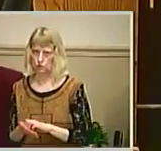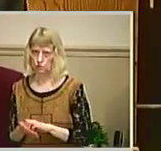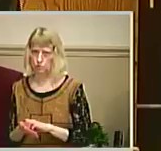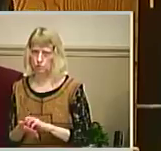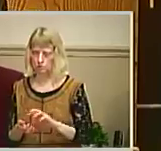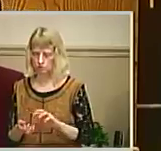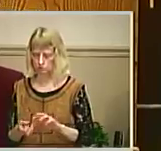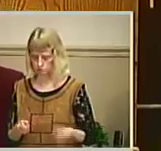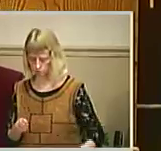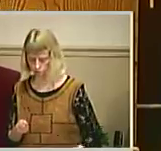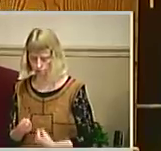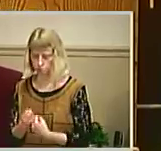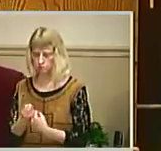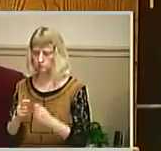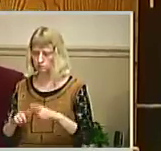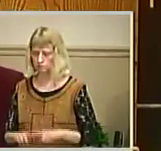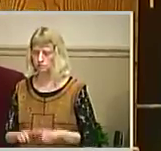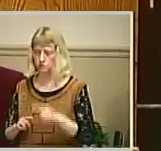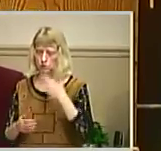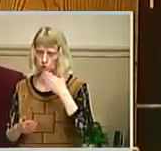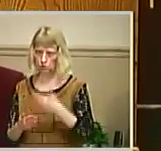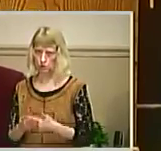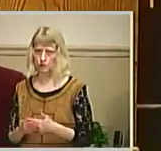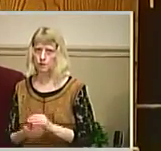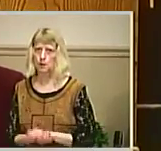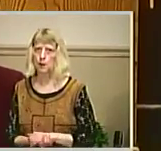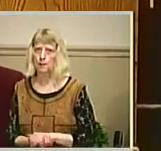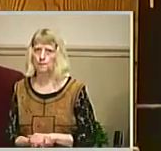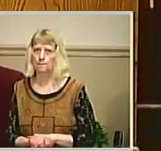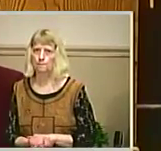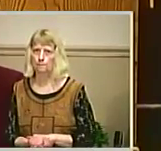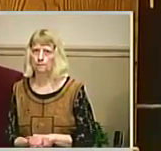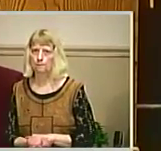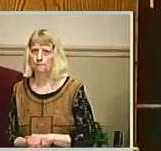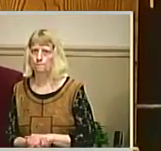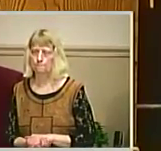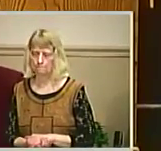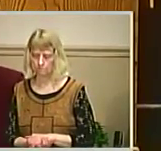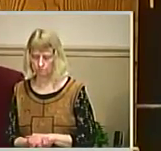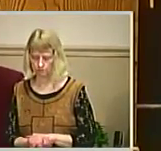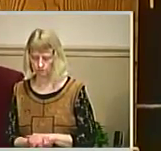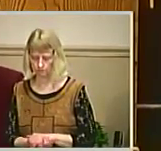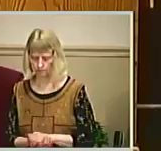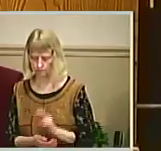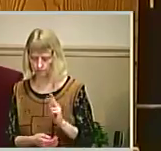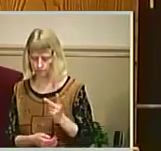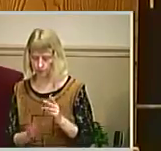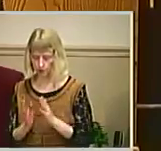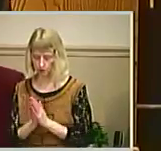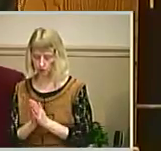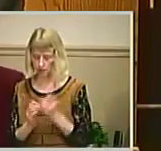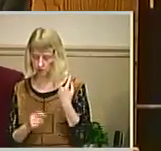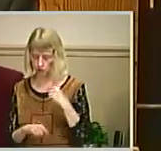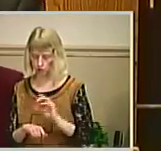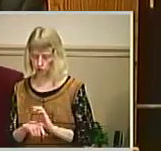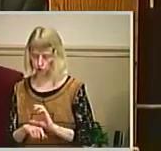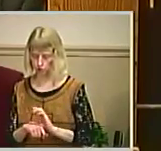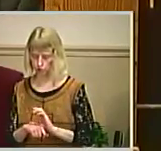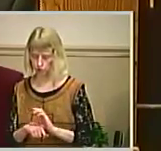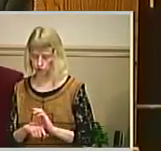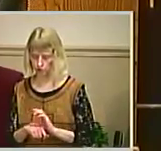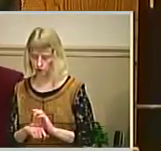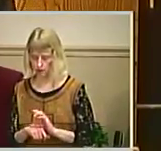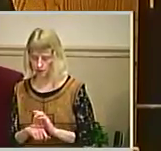and stand and support that which is good. And then thirdly, let's pray for the church.